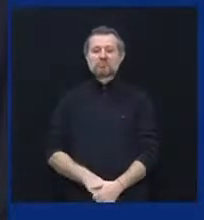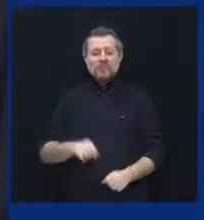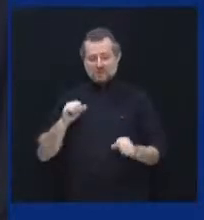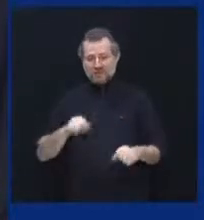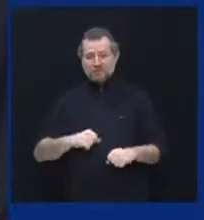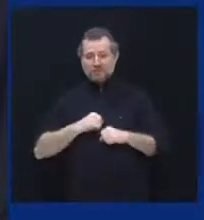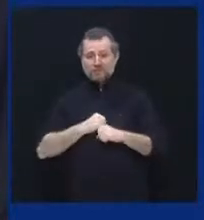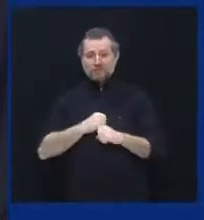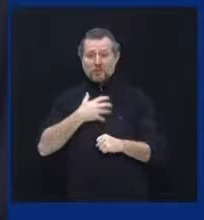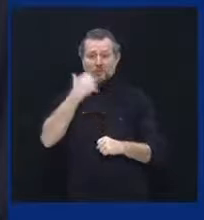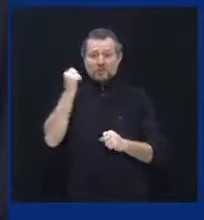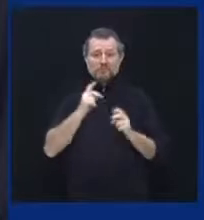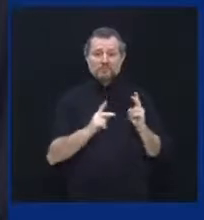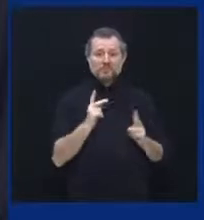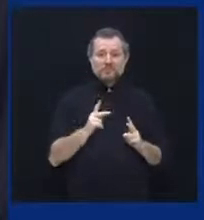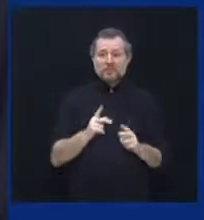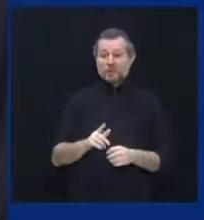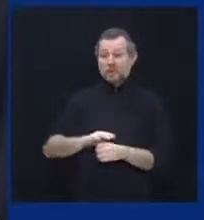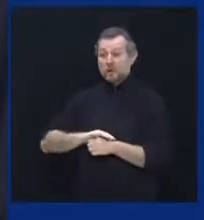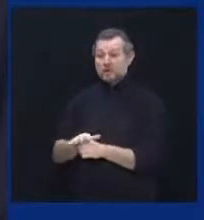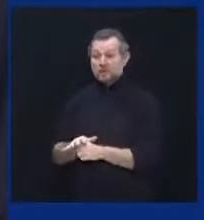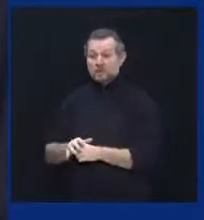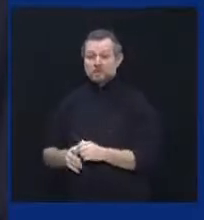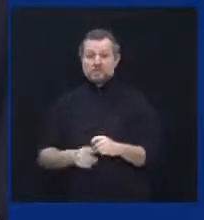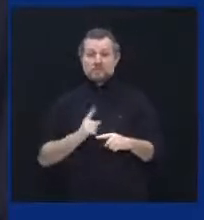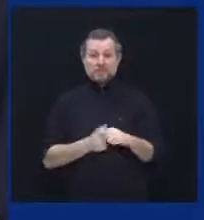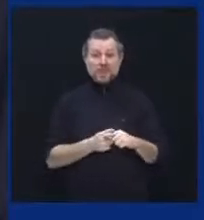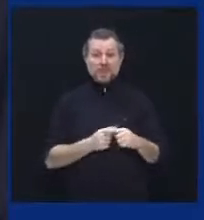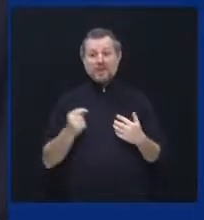with comorbidities from COVID?